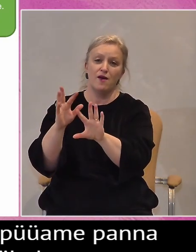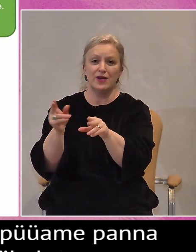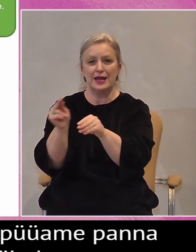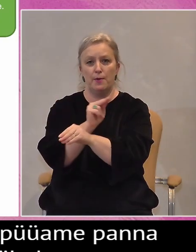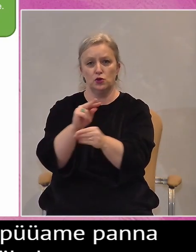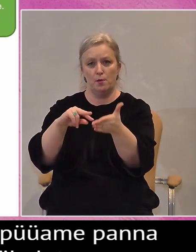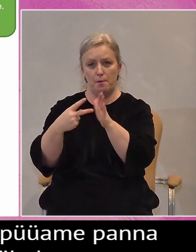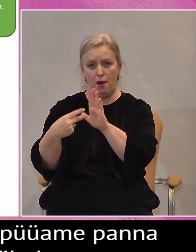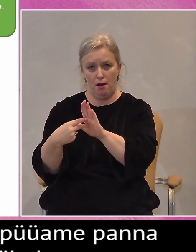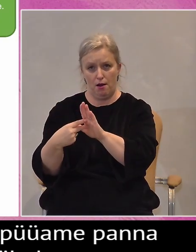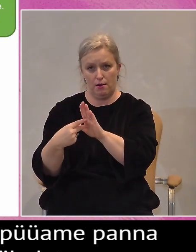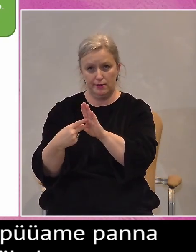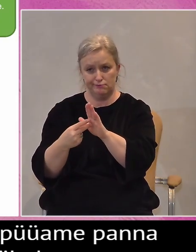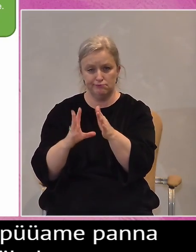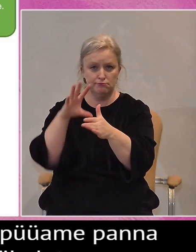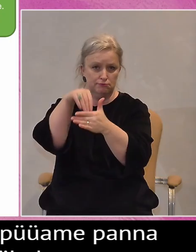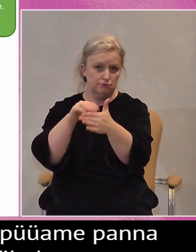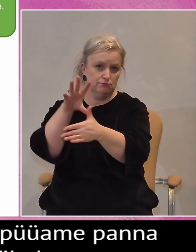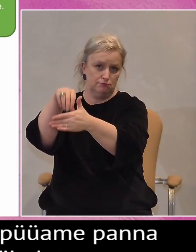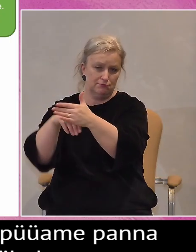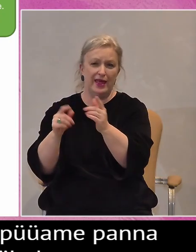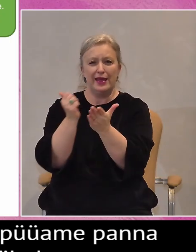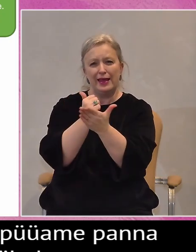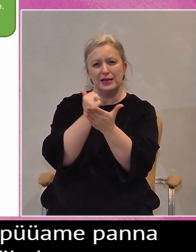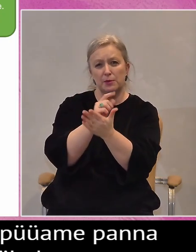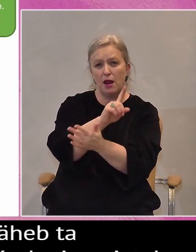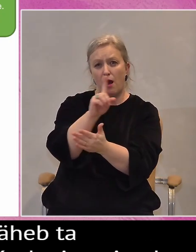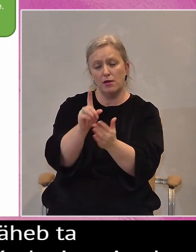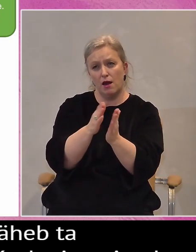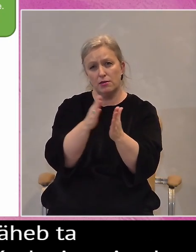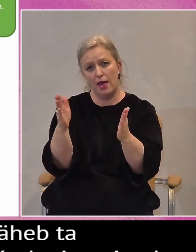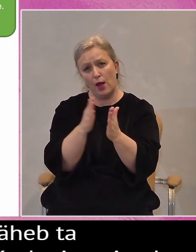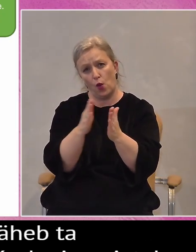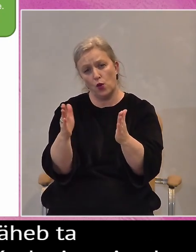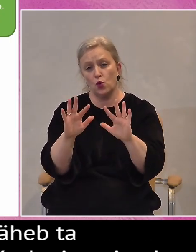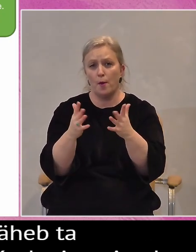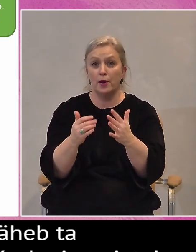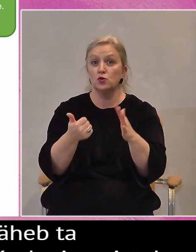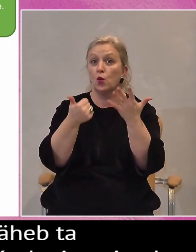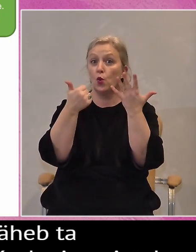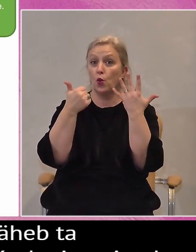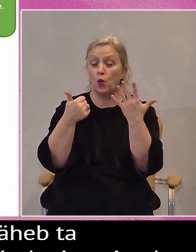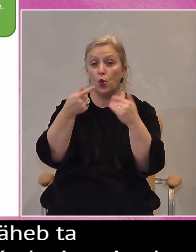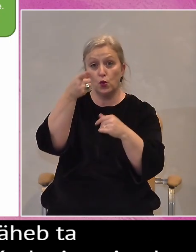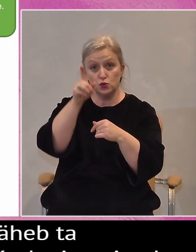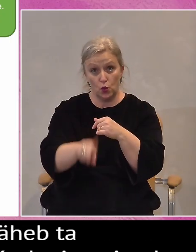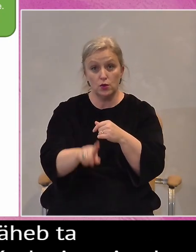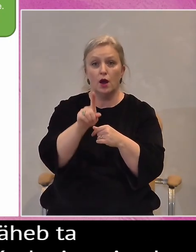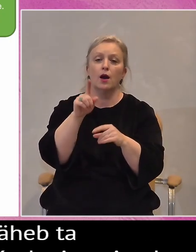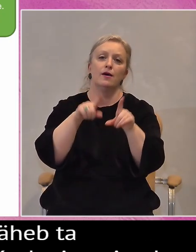oftentimes the patient will go on to establish an official